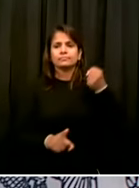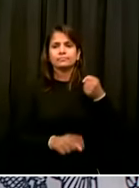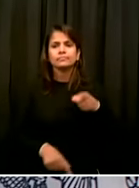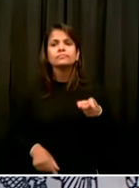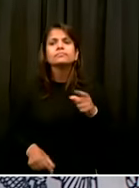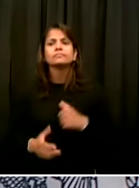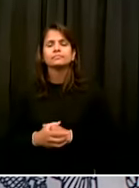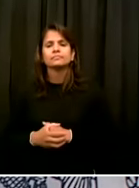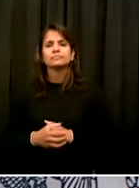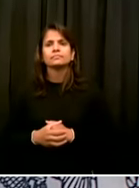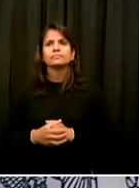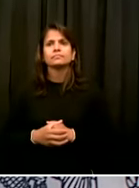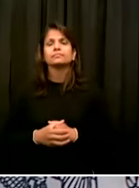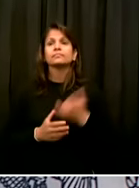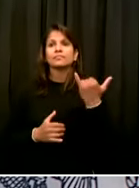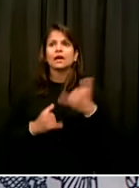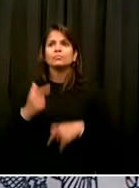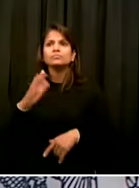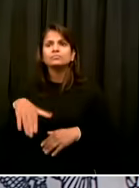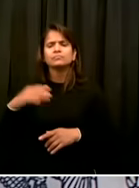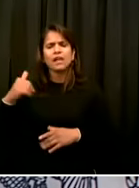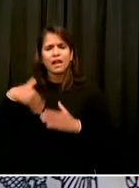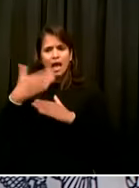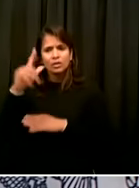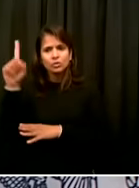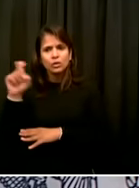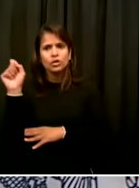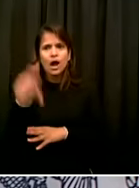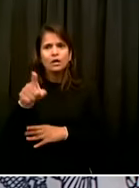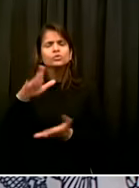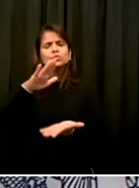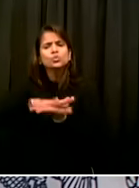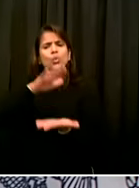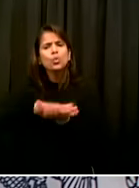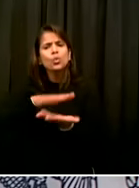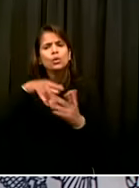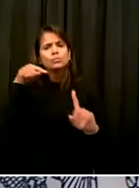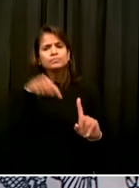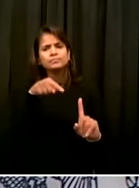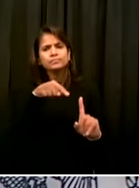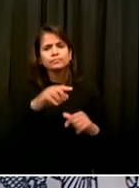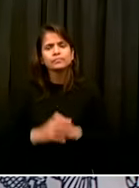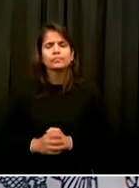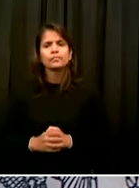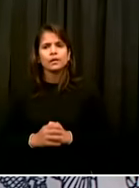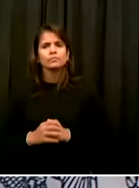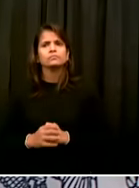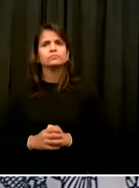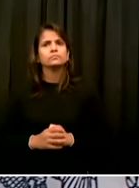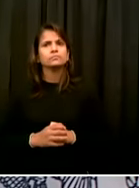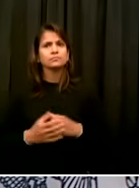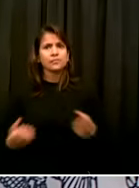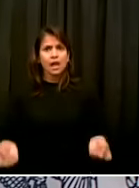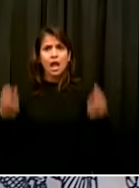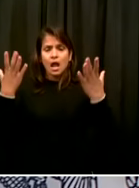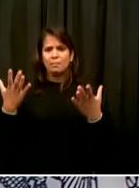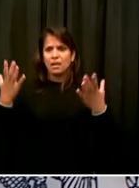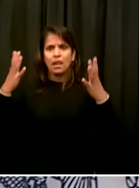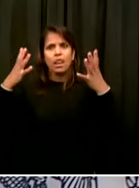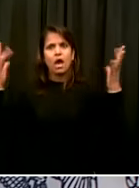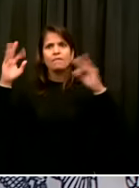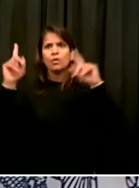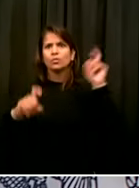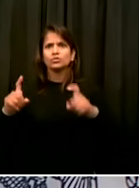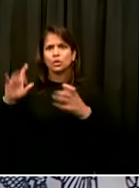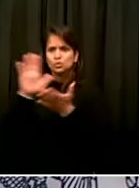time to resolve the questions that principals, teachers, and parents have. But with each passing day, there's less